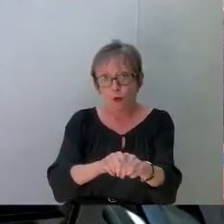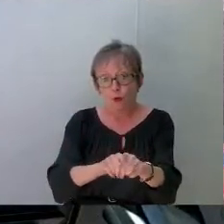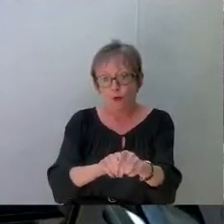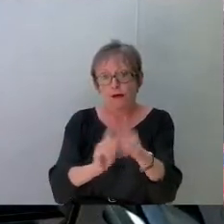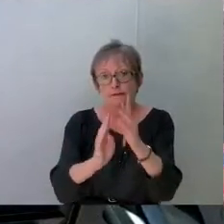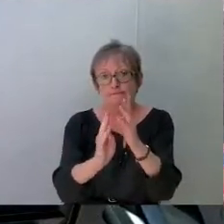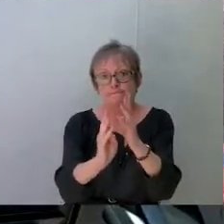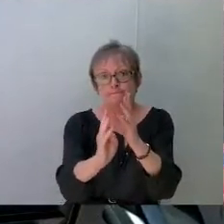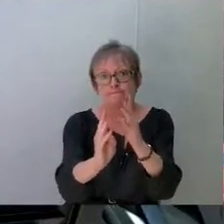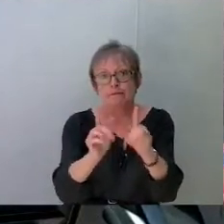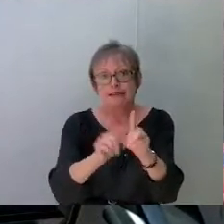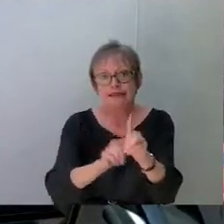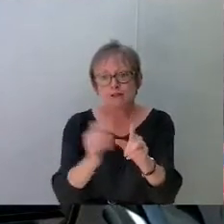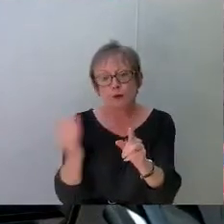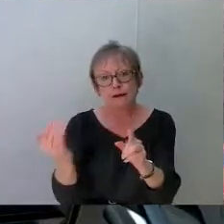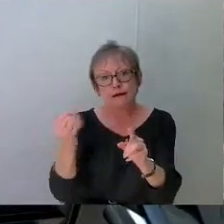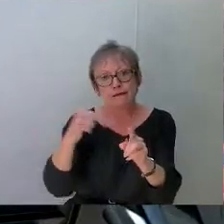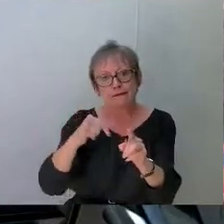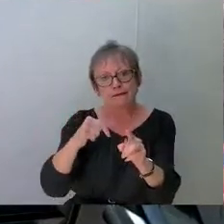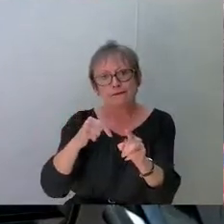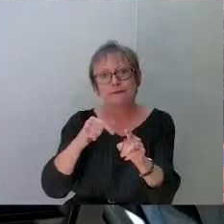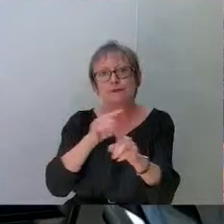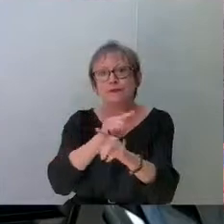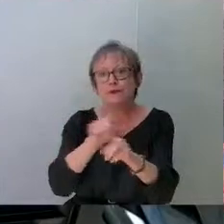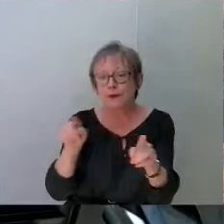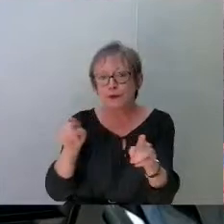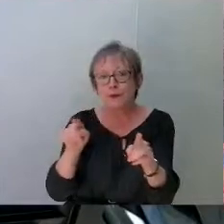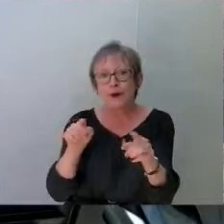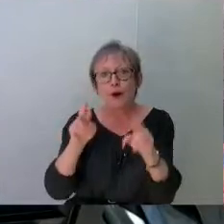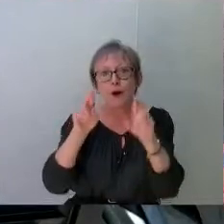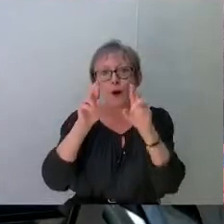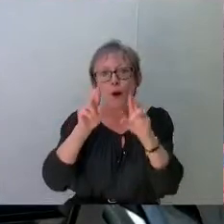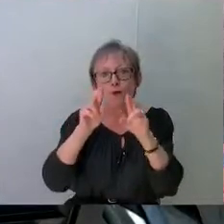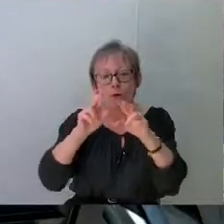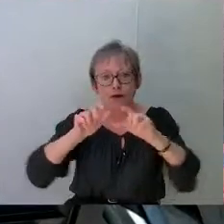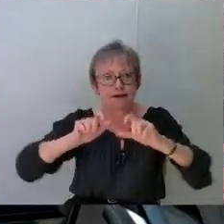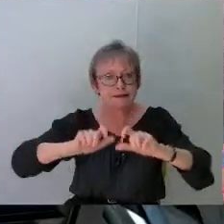in years to come, you are our hope for